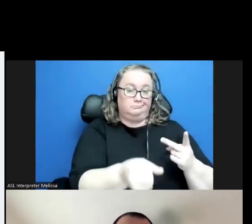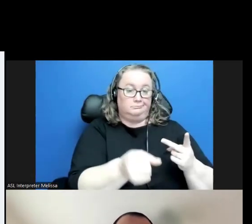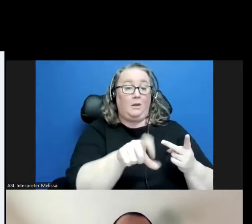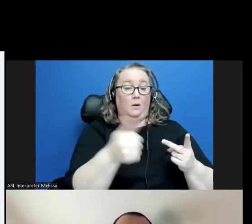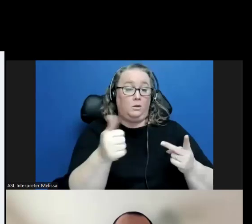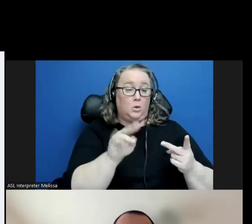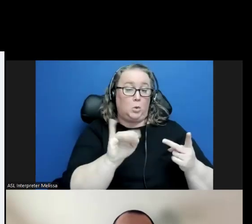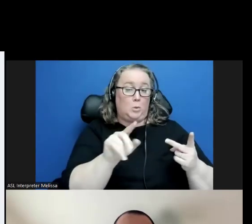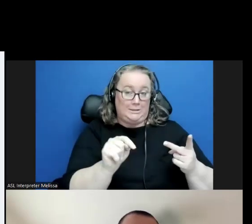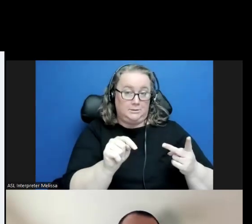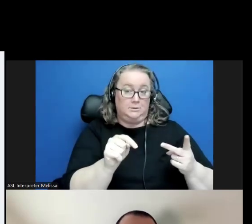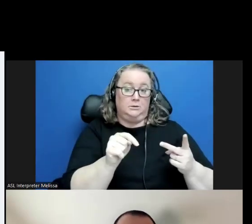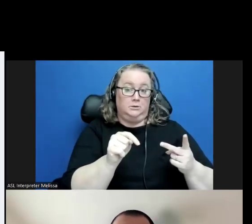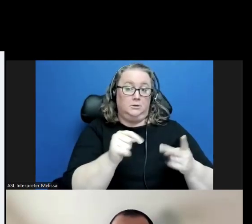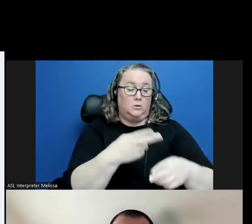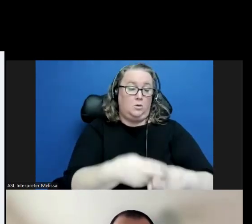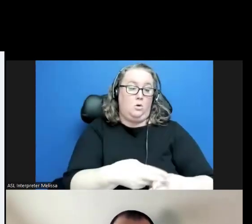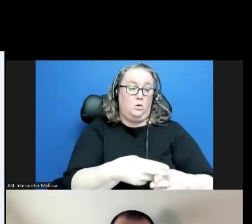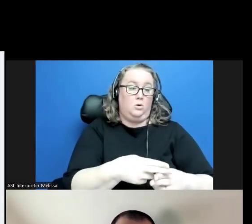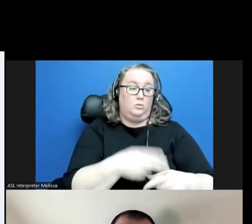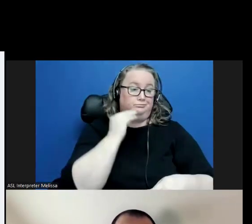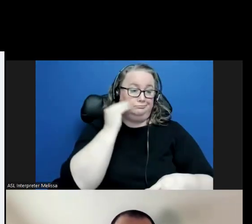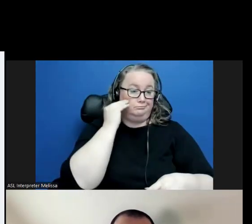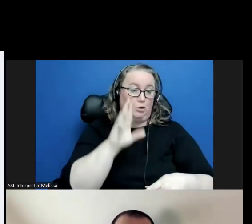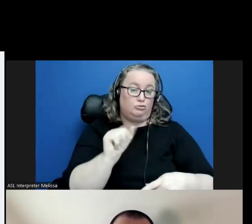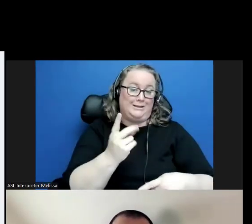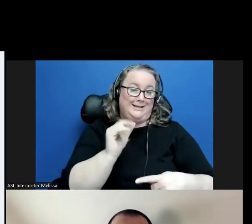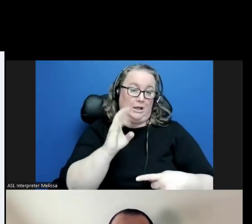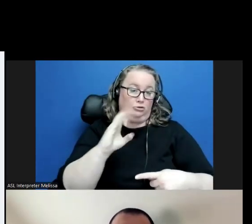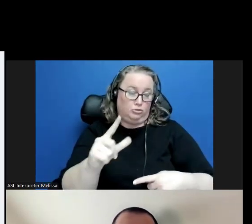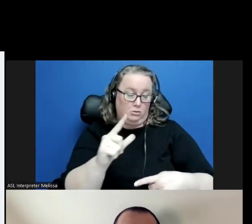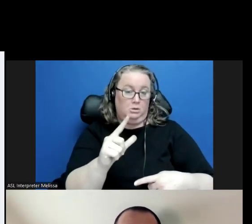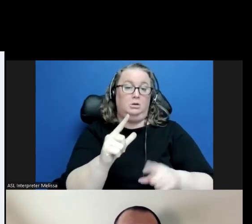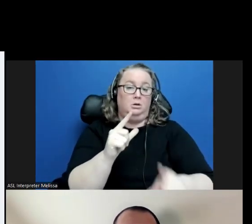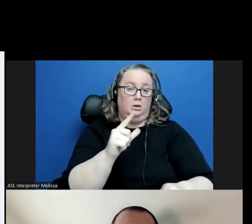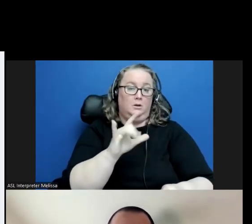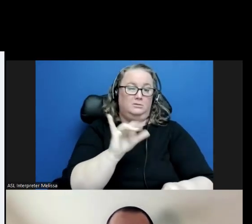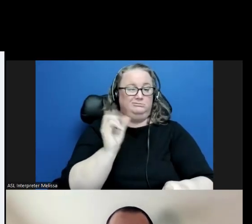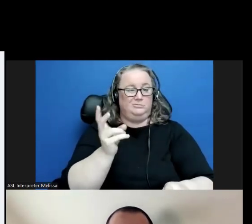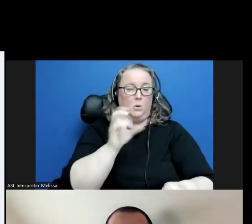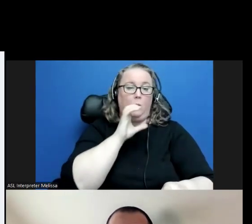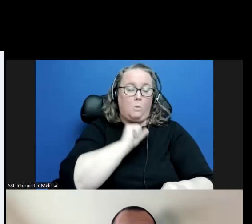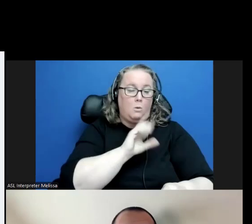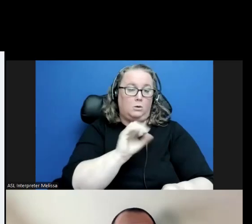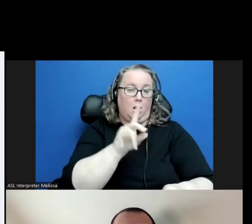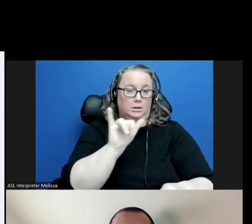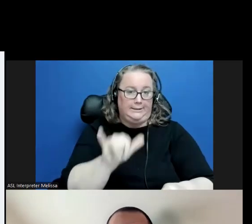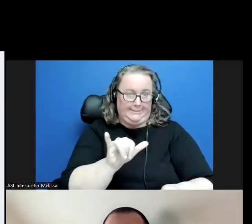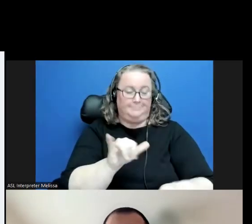unit, which is called the residential unit, also housed in the Old Colony Correctional Center.